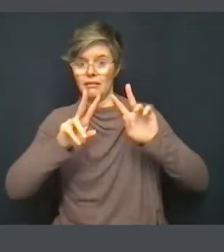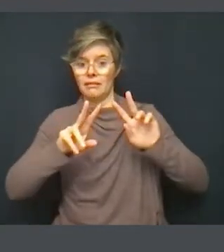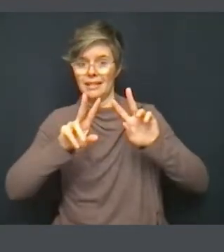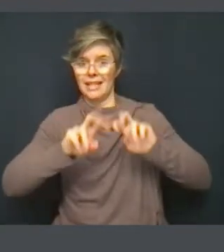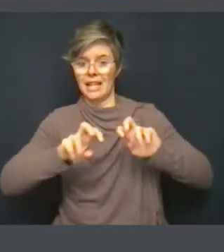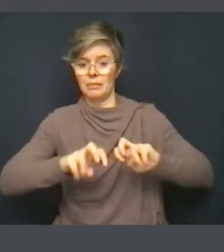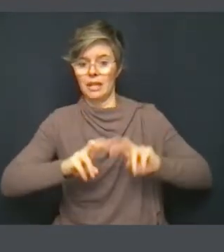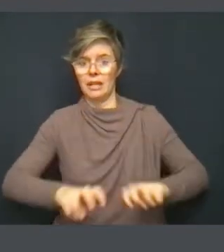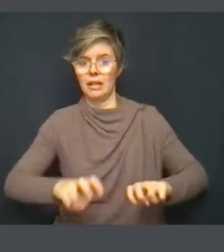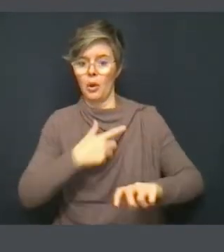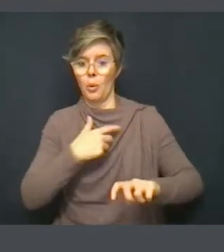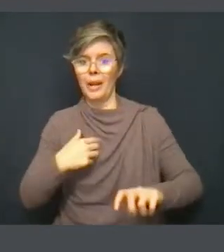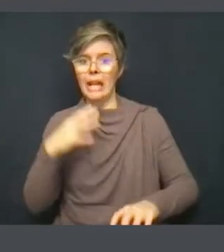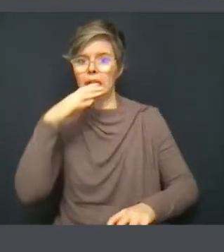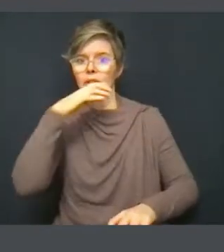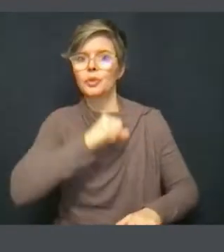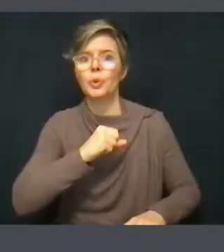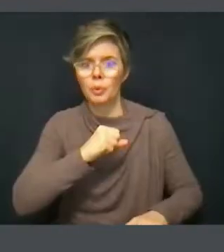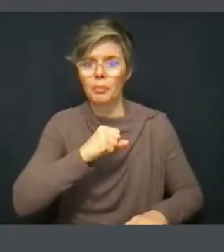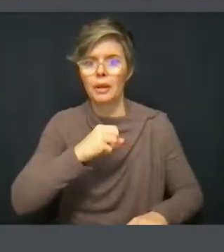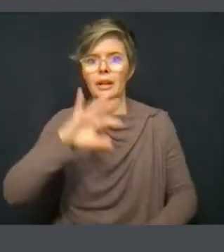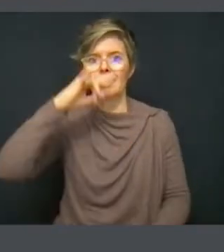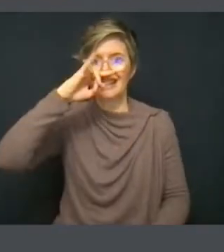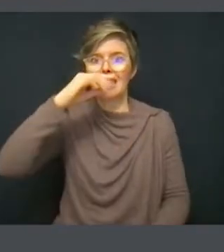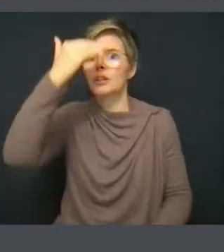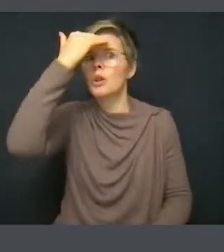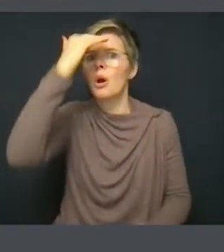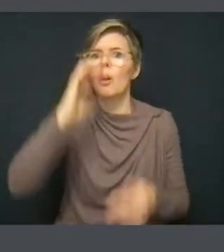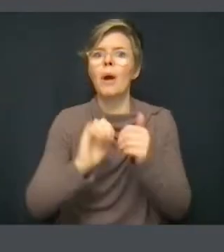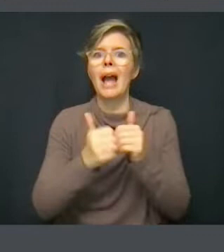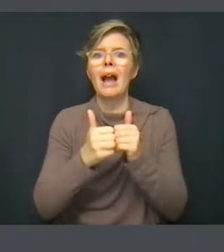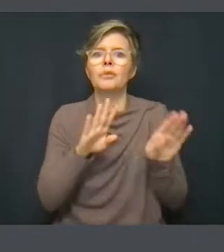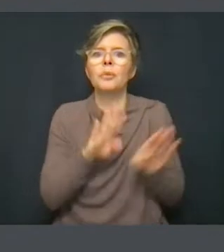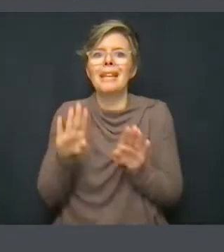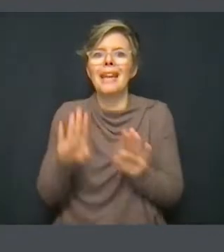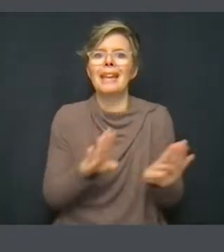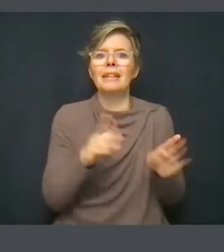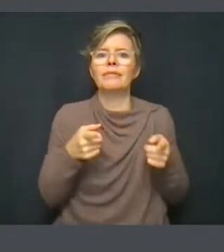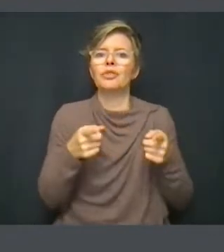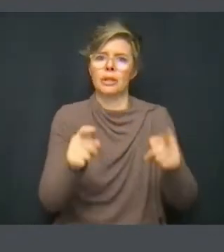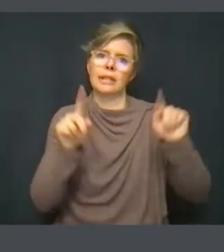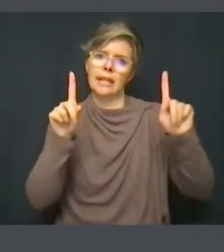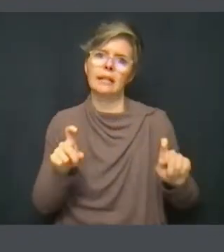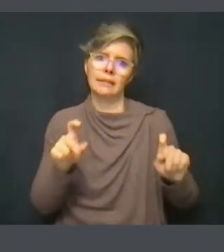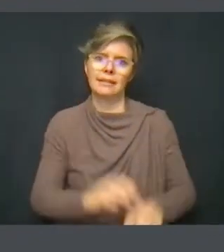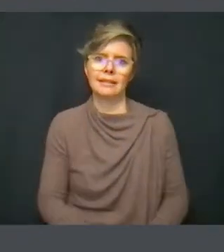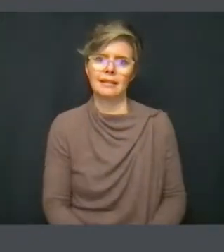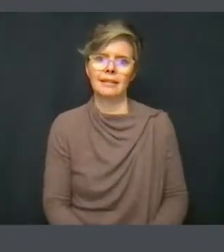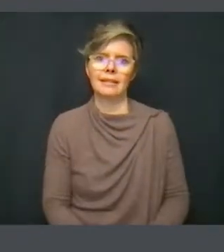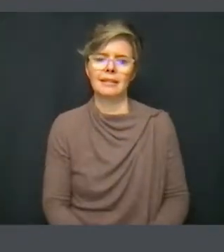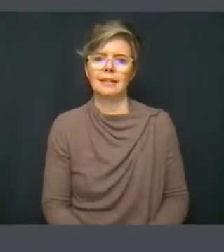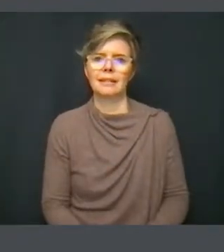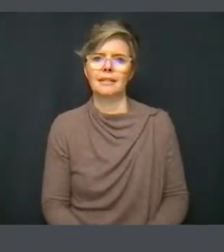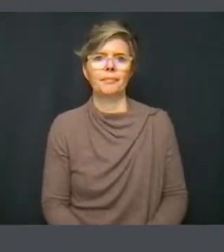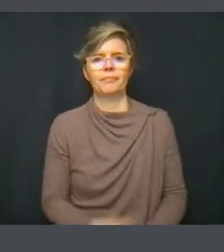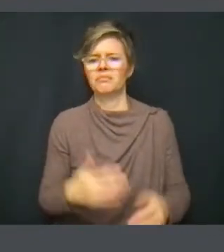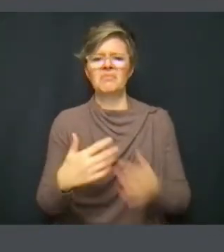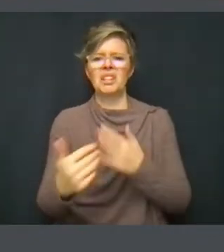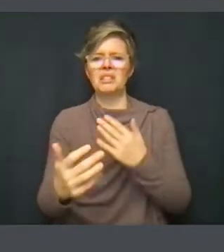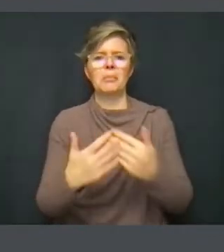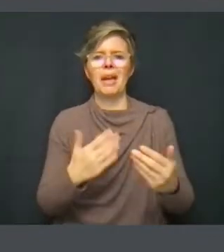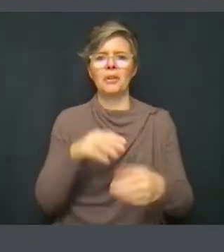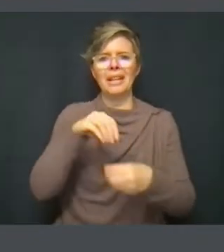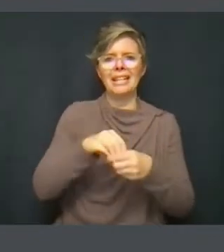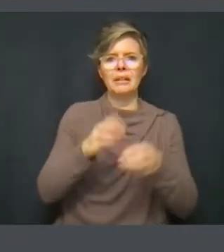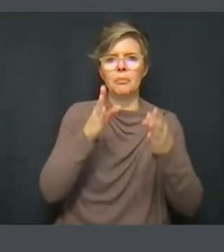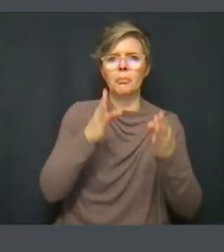interact in an assessment, right? And a lot of times when we assess kids, whether we're doing it in person or if we're doing